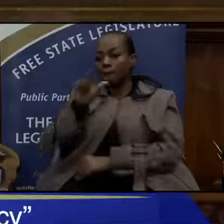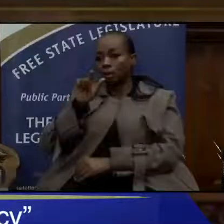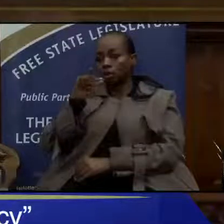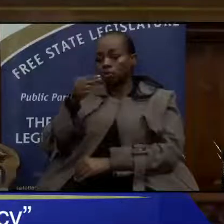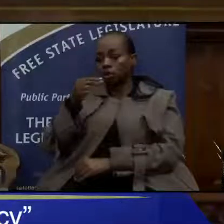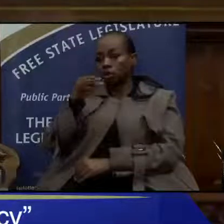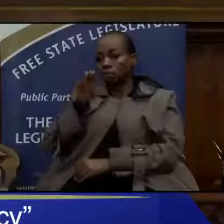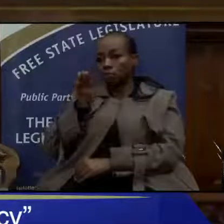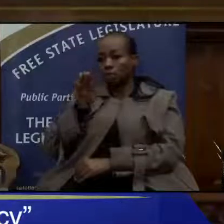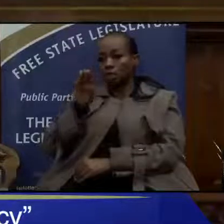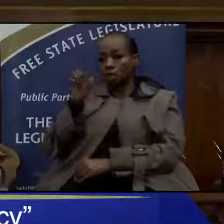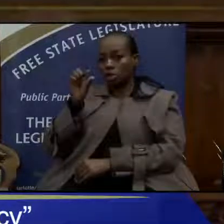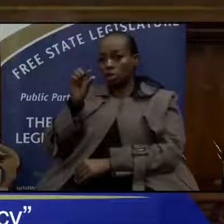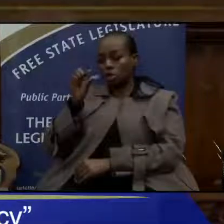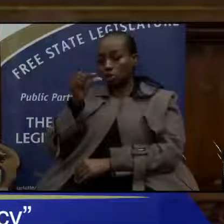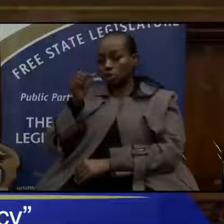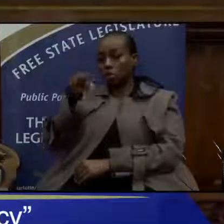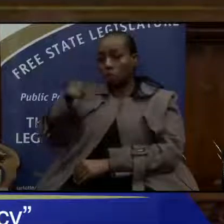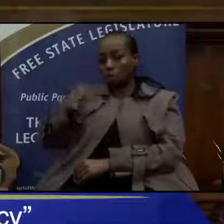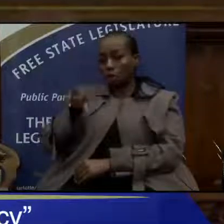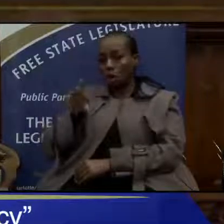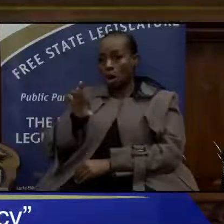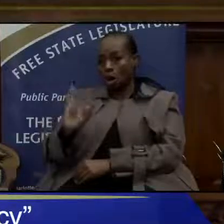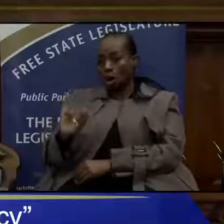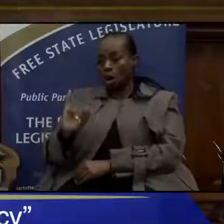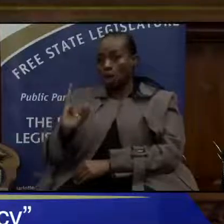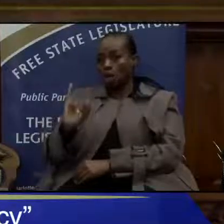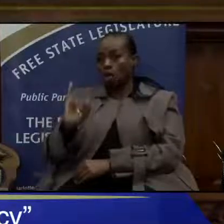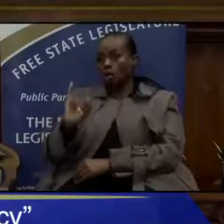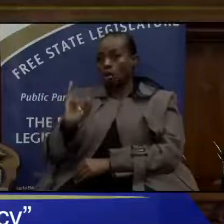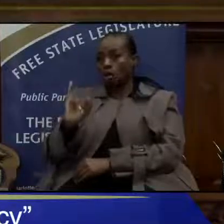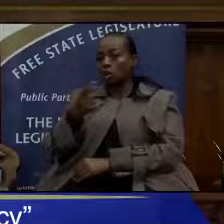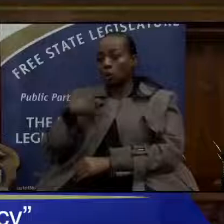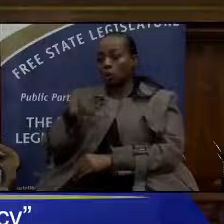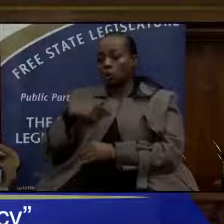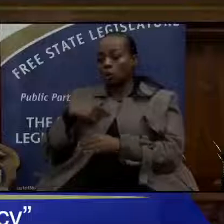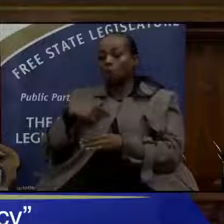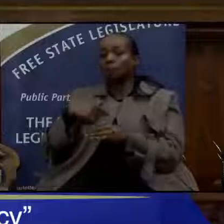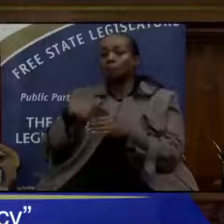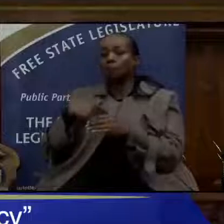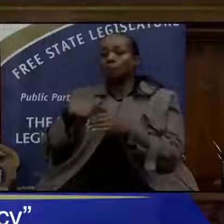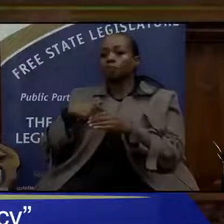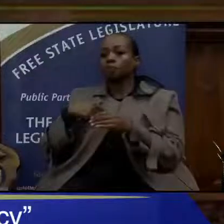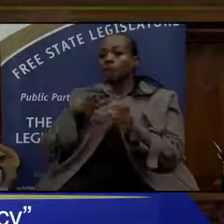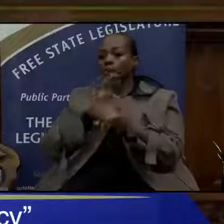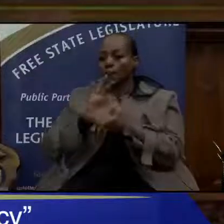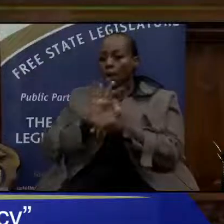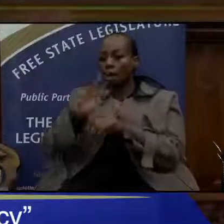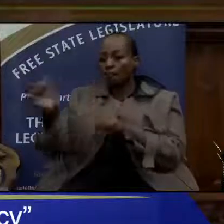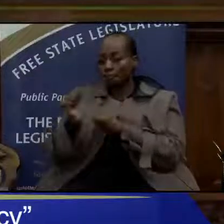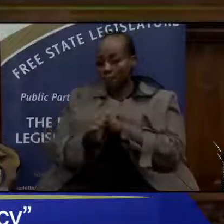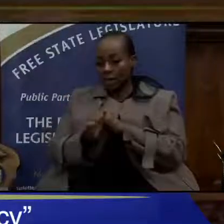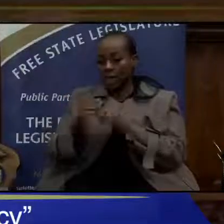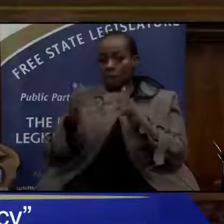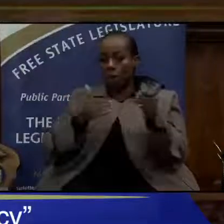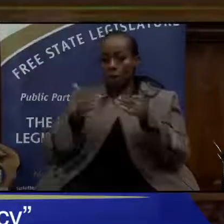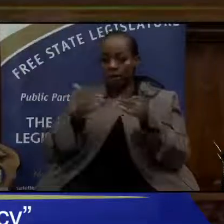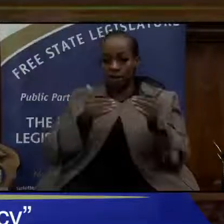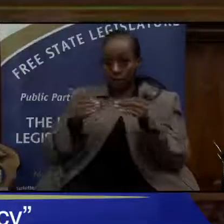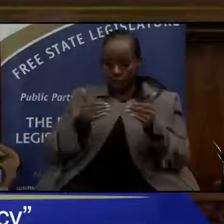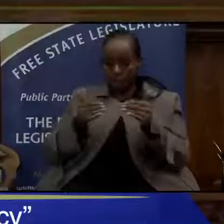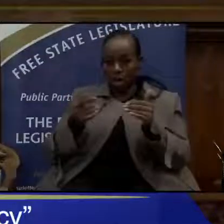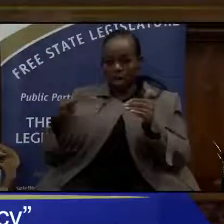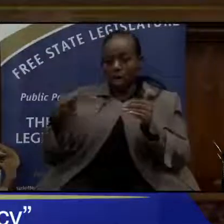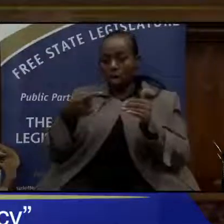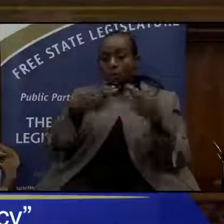LGBTQI plus community. And we are planning to have a coordinator, appoint one coordinator of